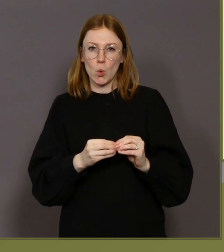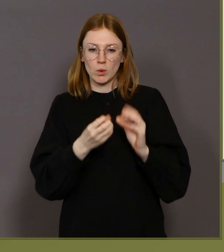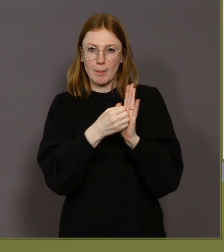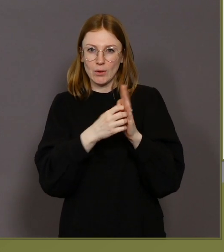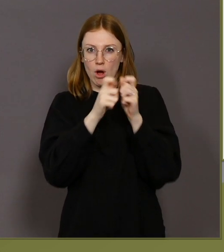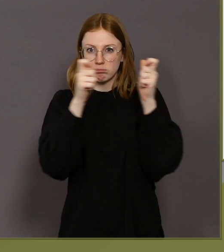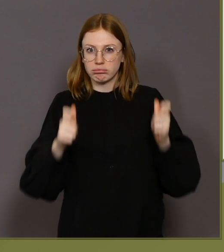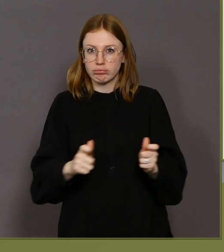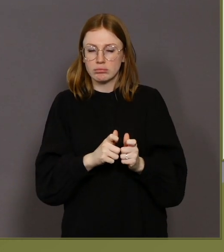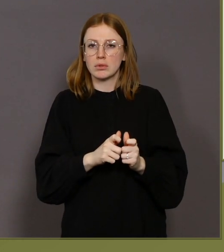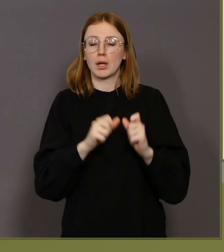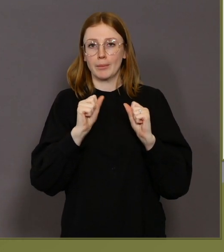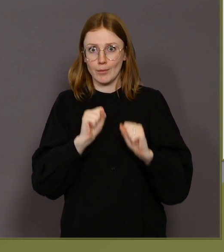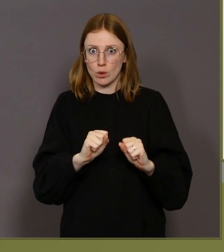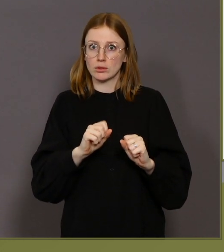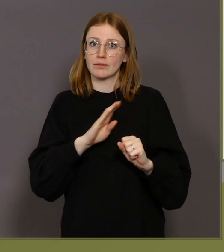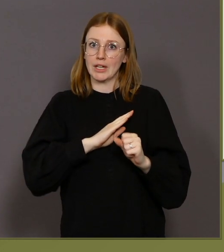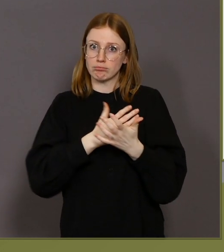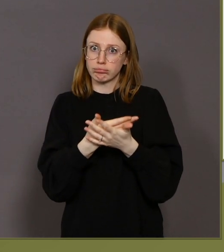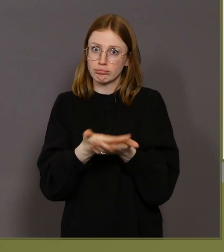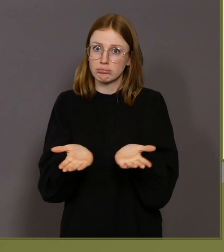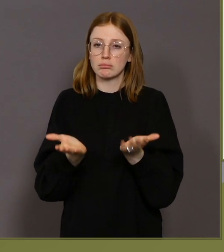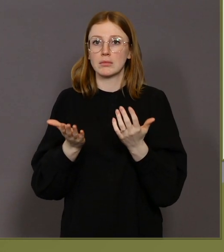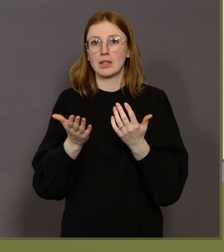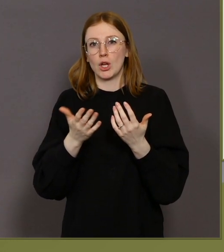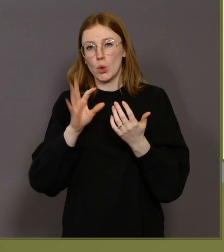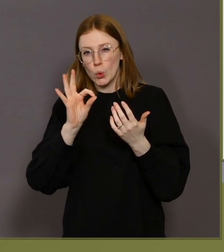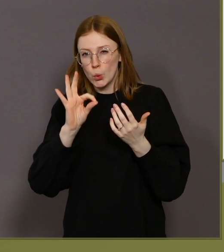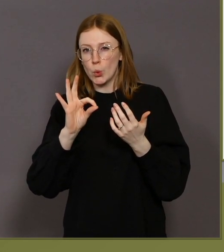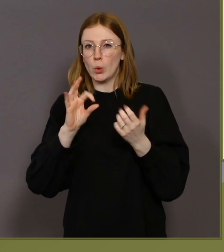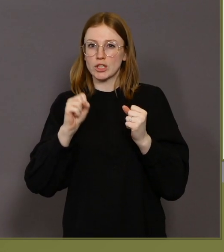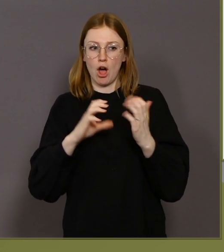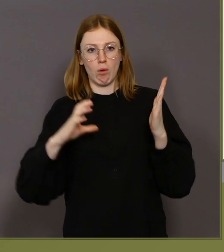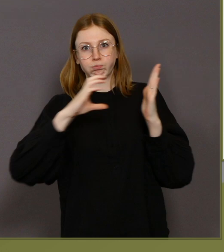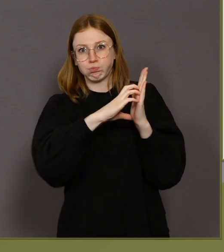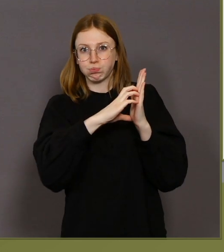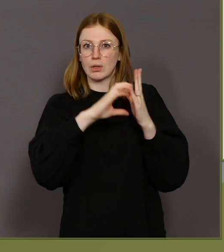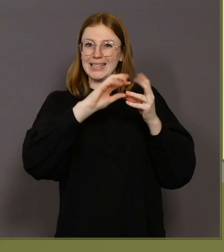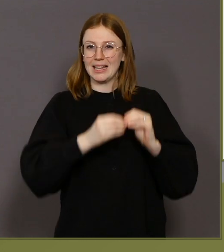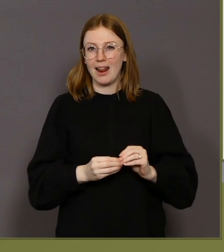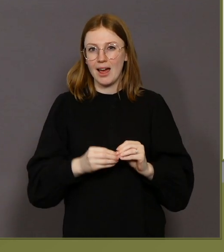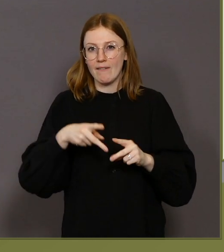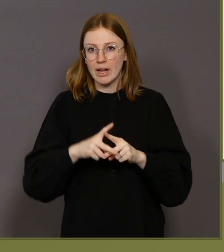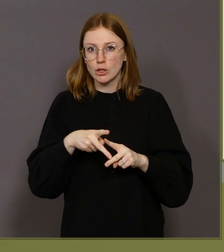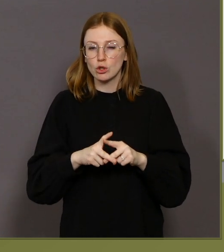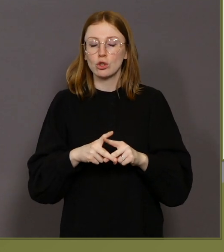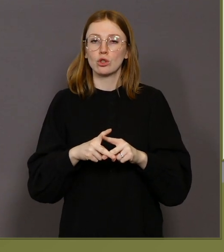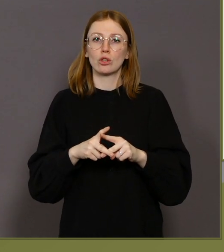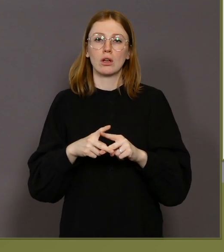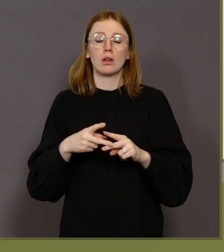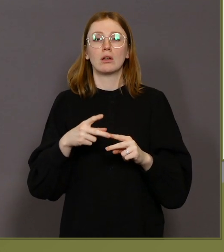that tell those who mount and just install that device, tell them